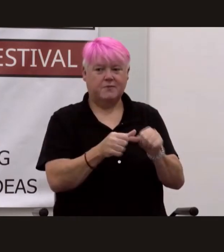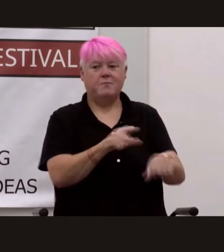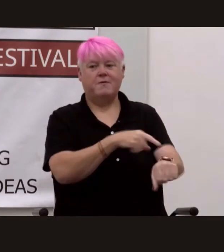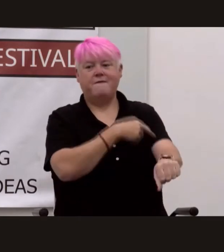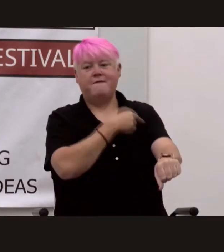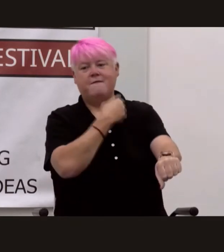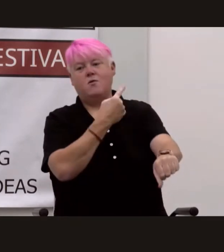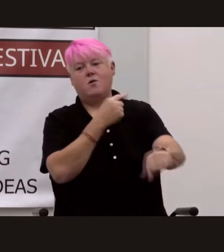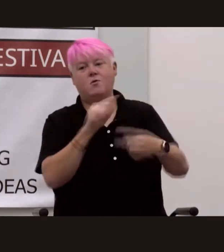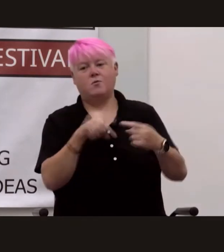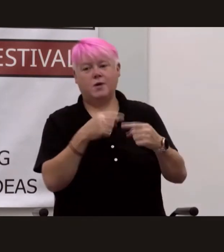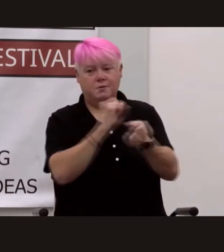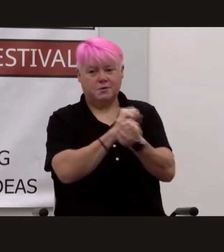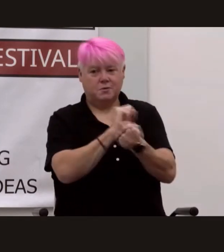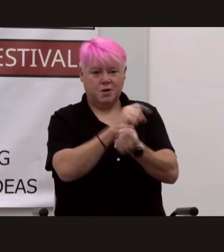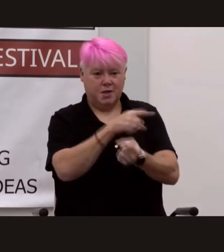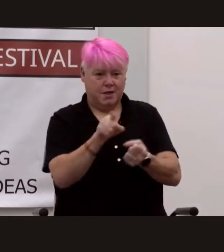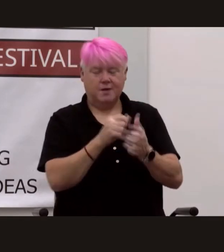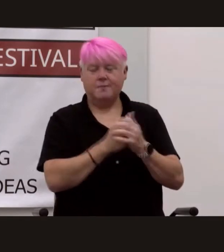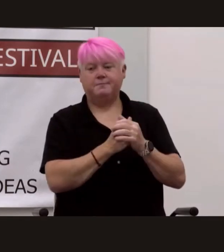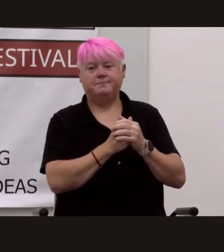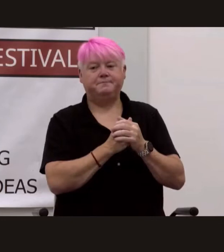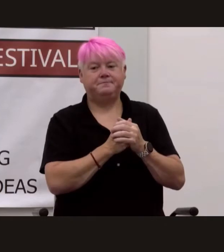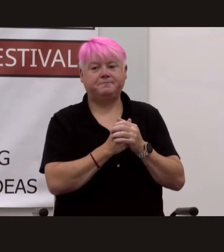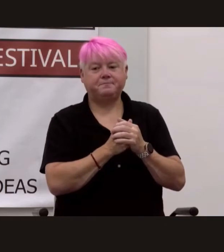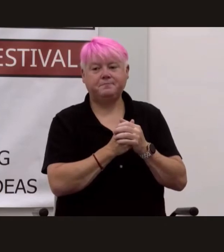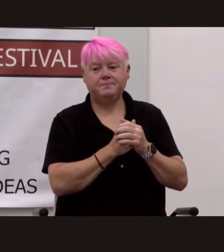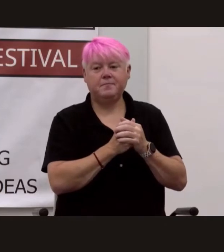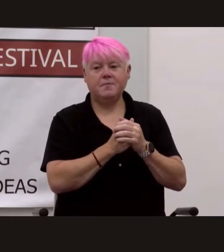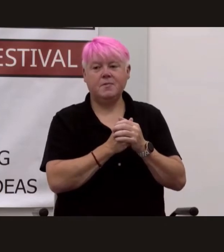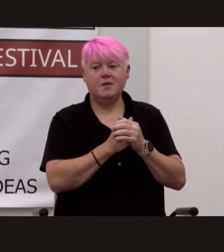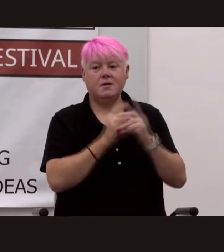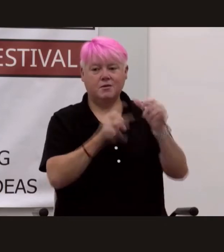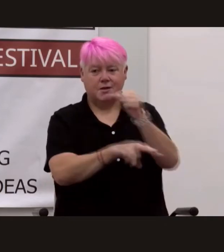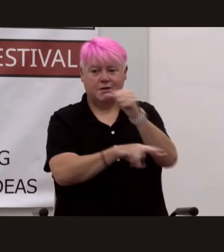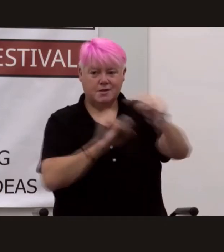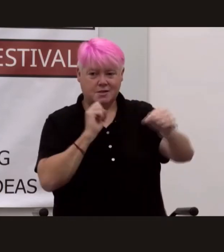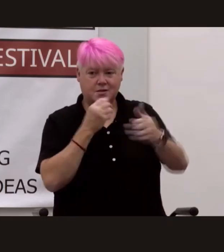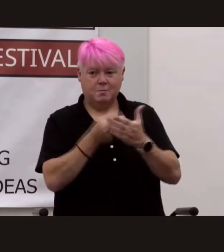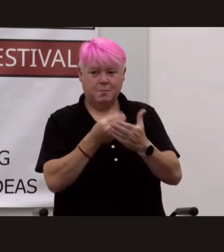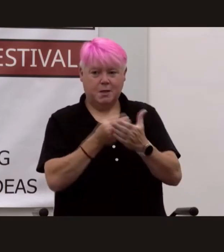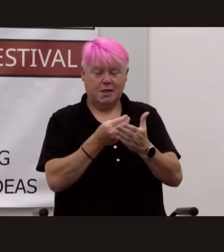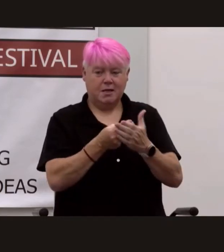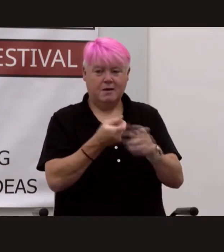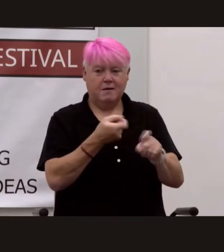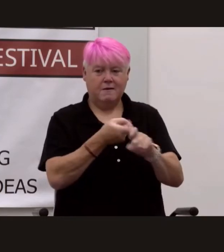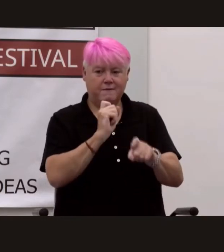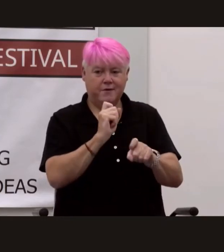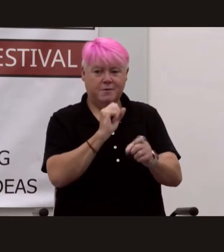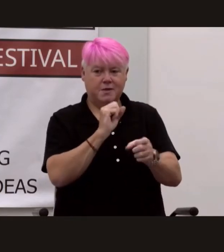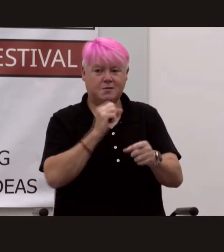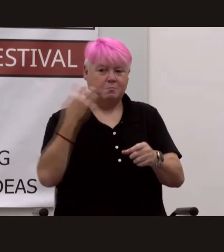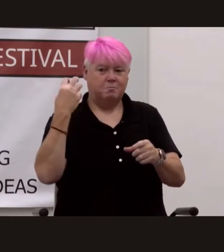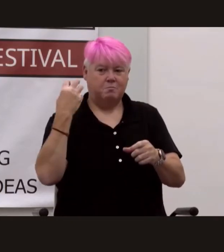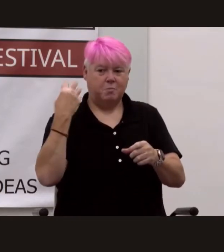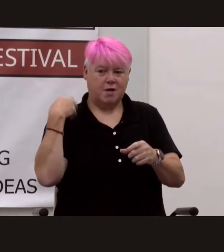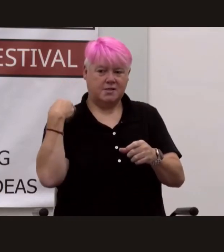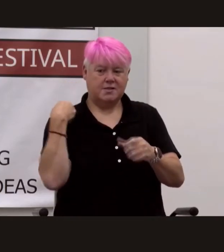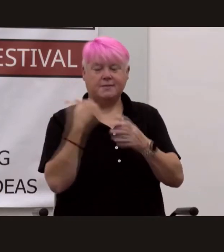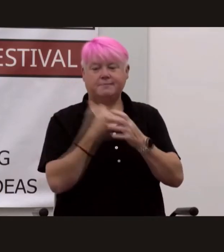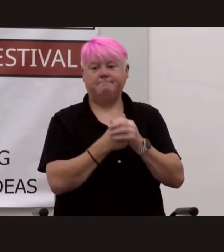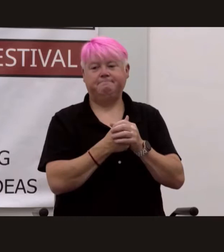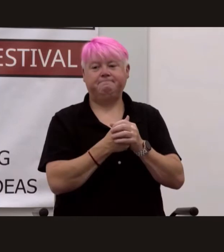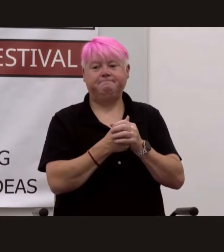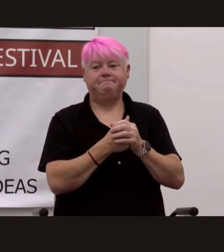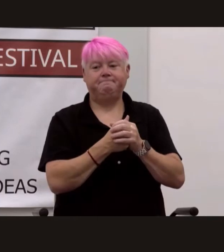he became a father. And he's going to steal money from his former employers. So that gives you an idea